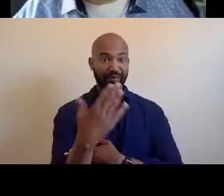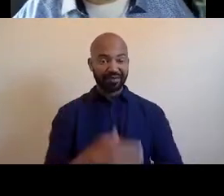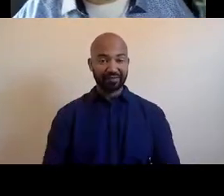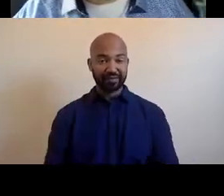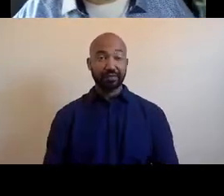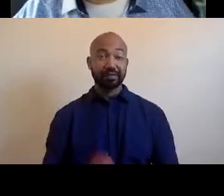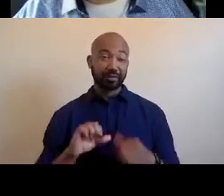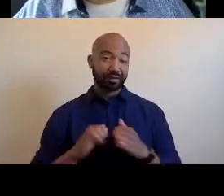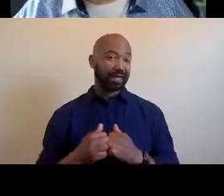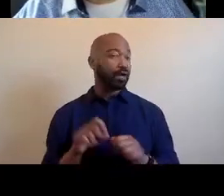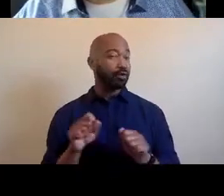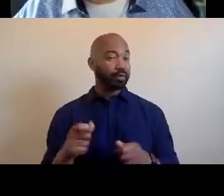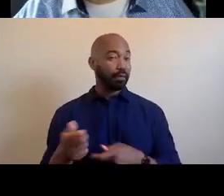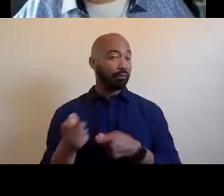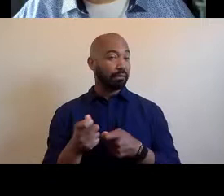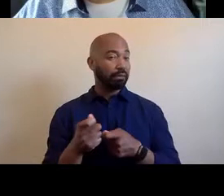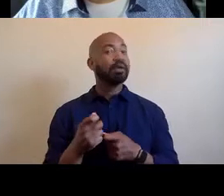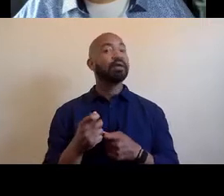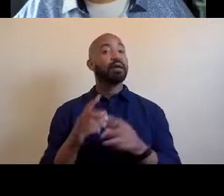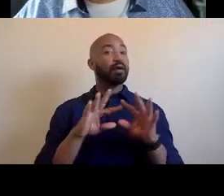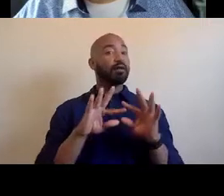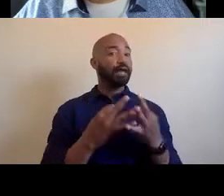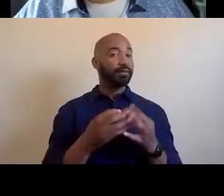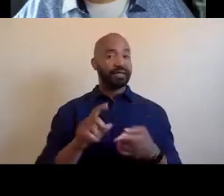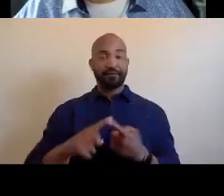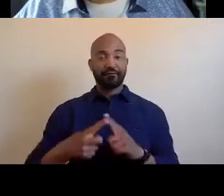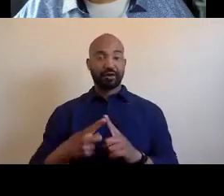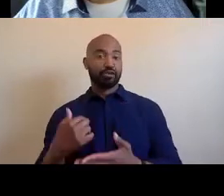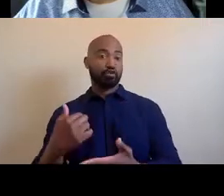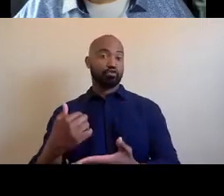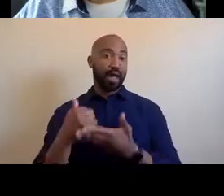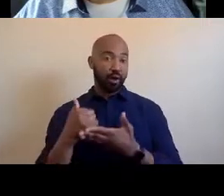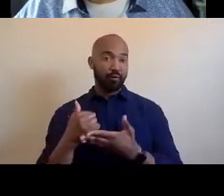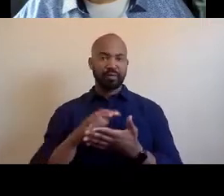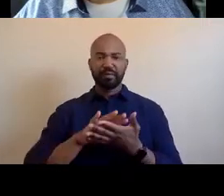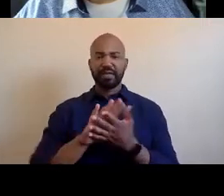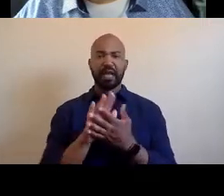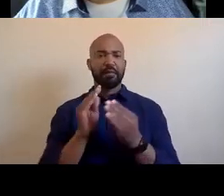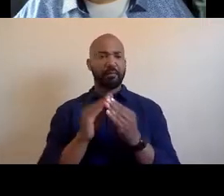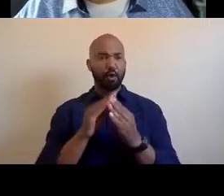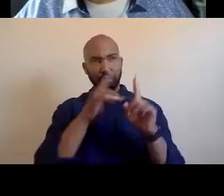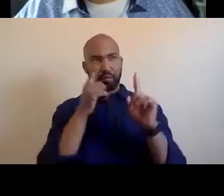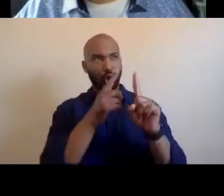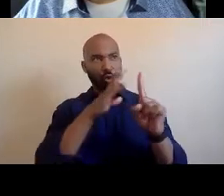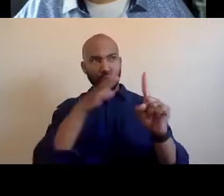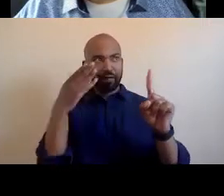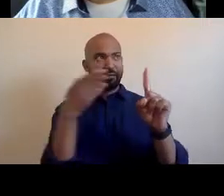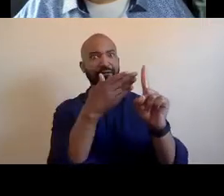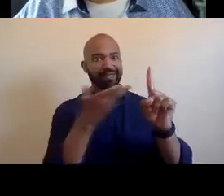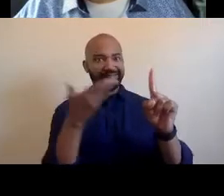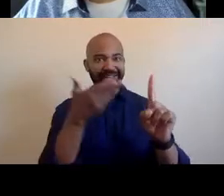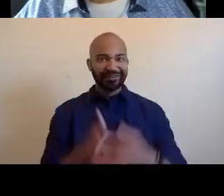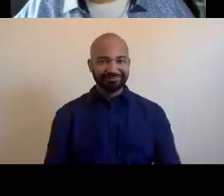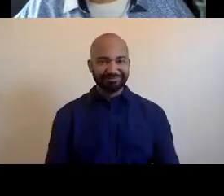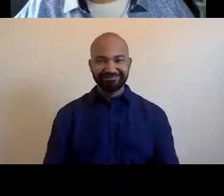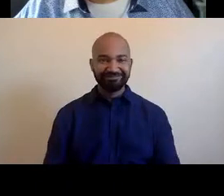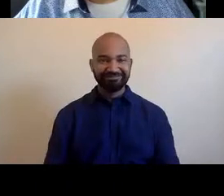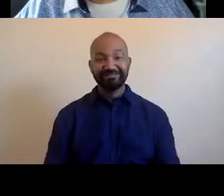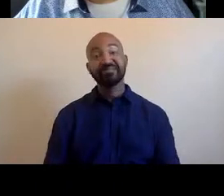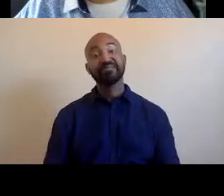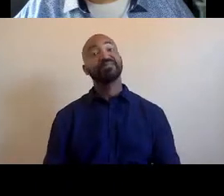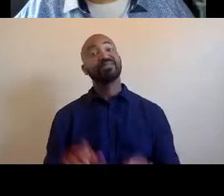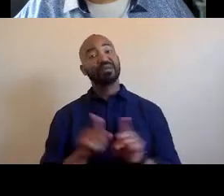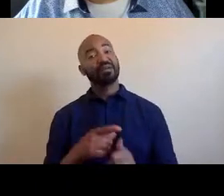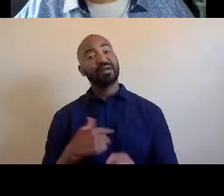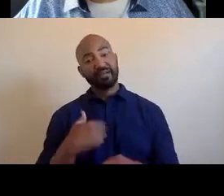and family involved in helping you stay on track. And then there's some fun competition